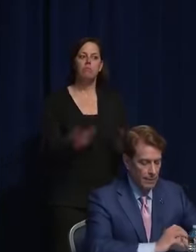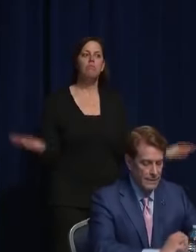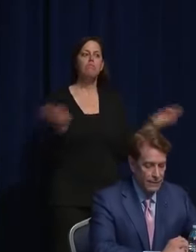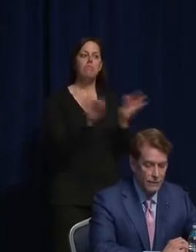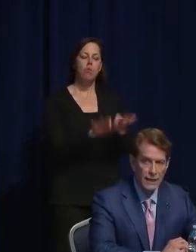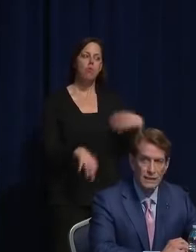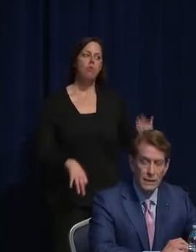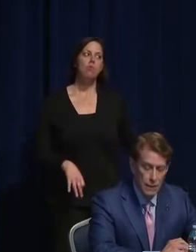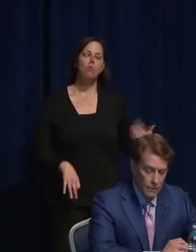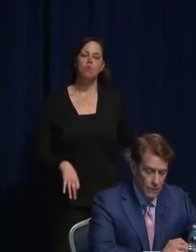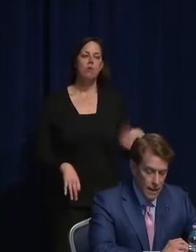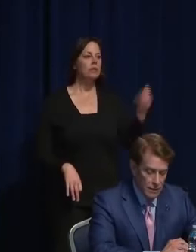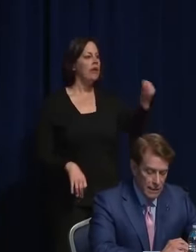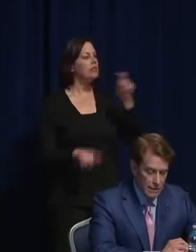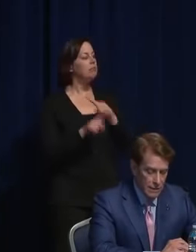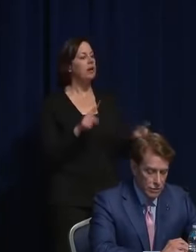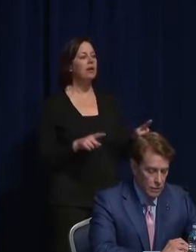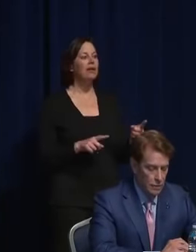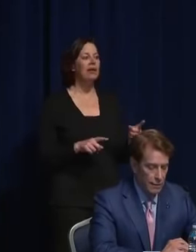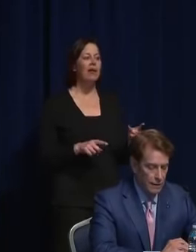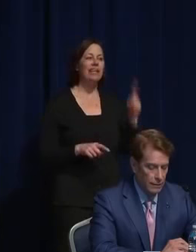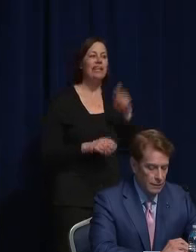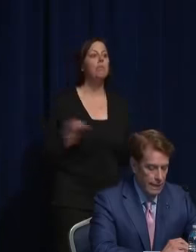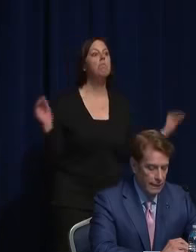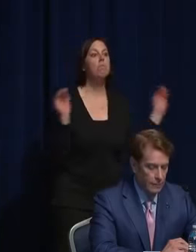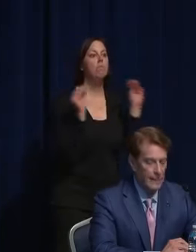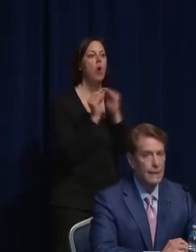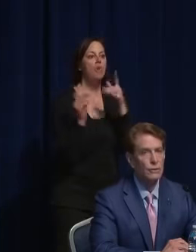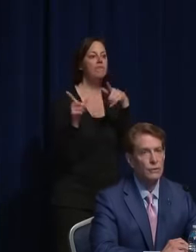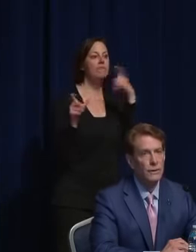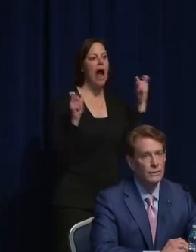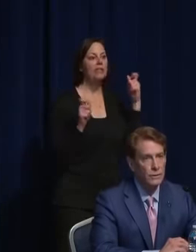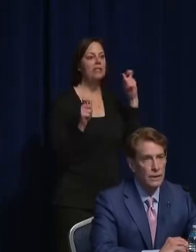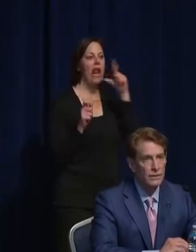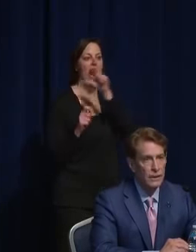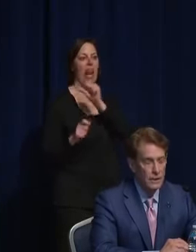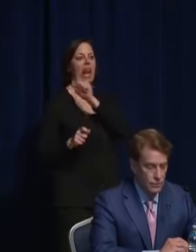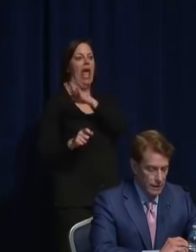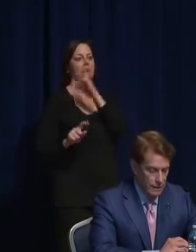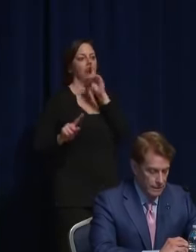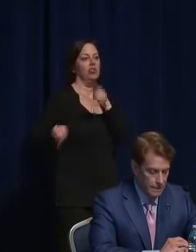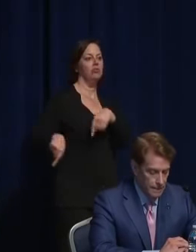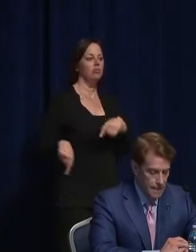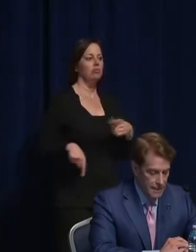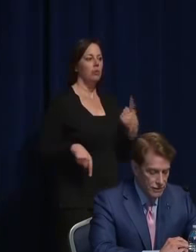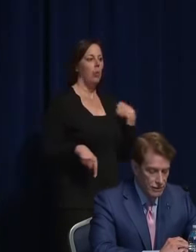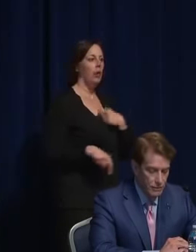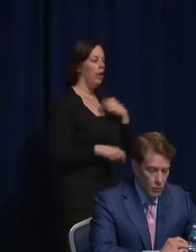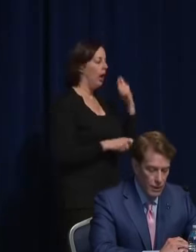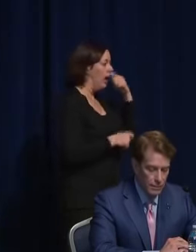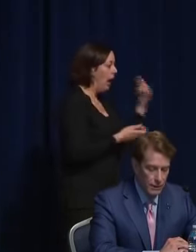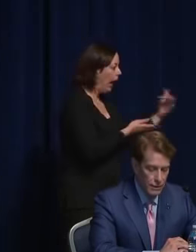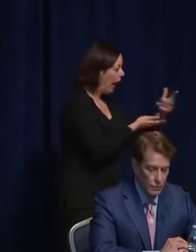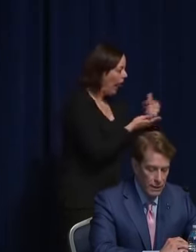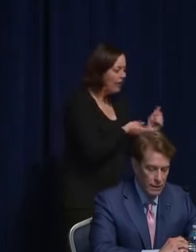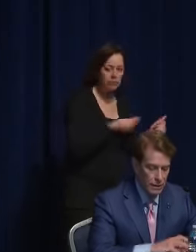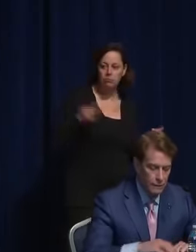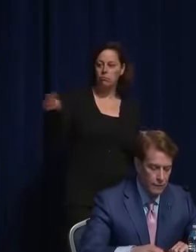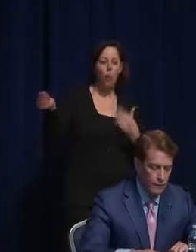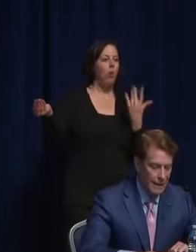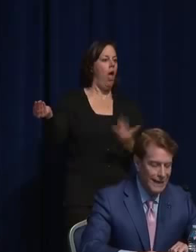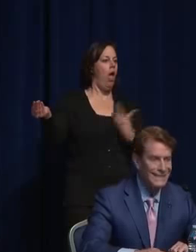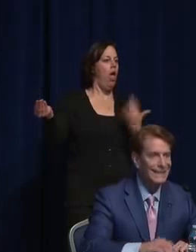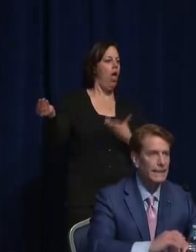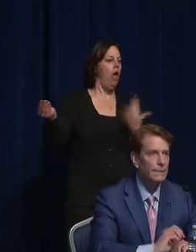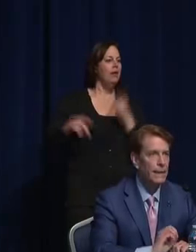However, I must emphasize the need for better testing turnaround time from laboratories across the country. This is important because we can